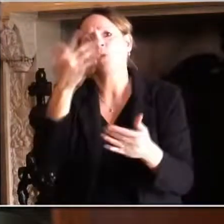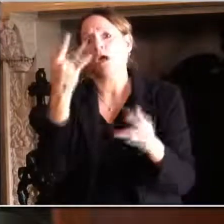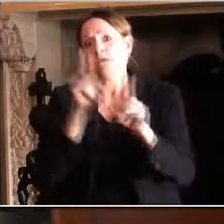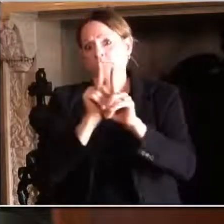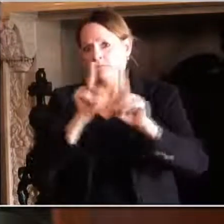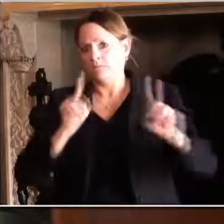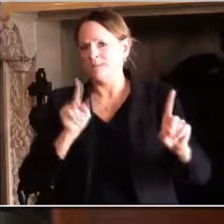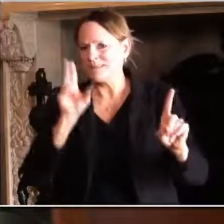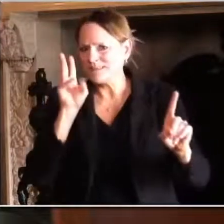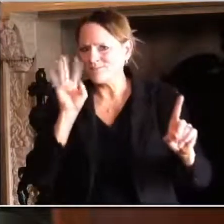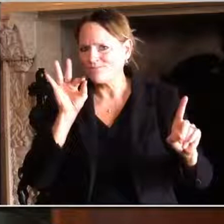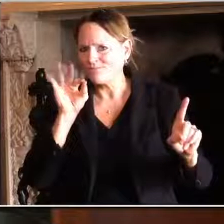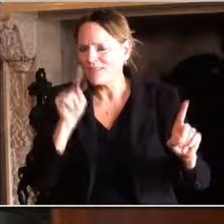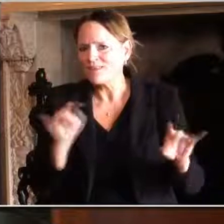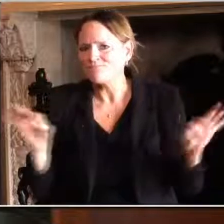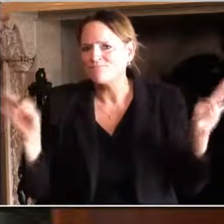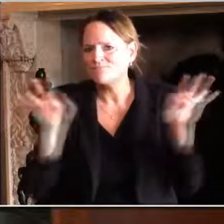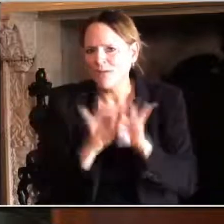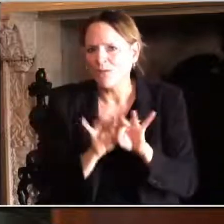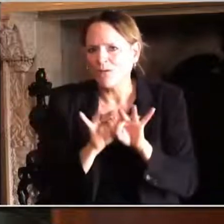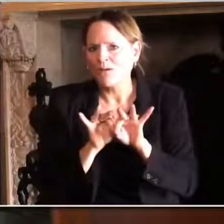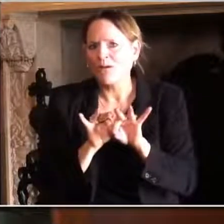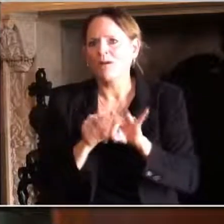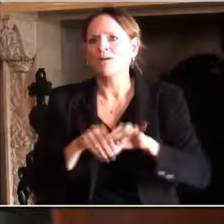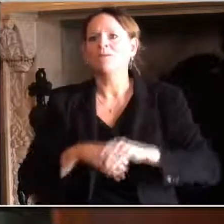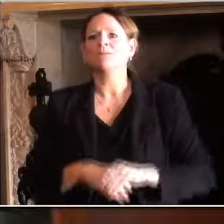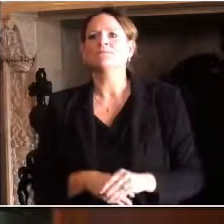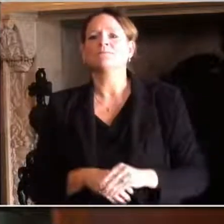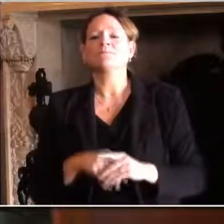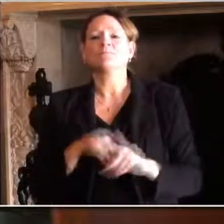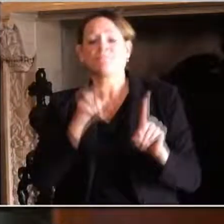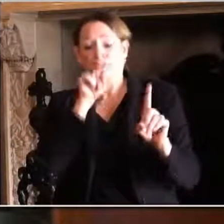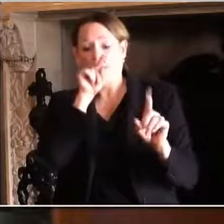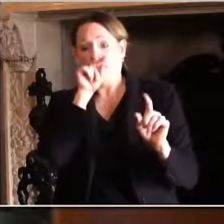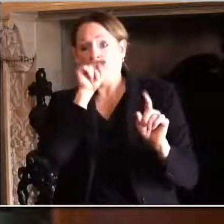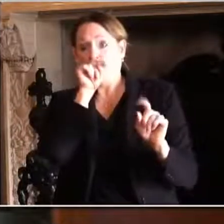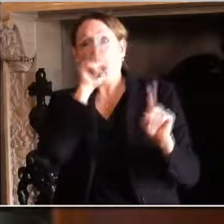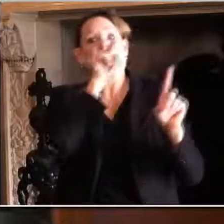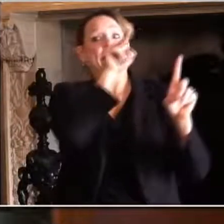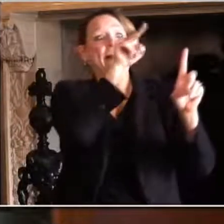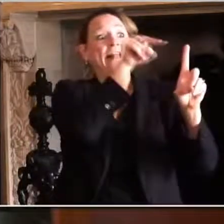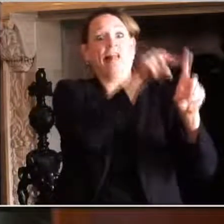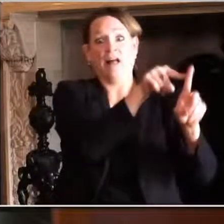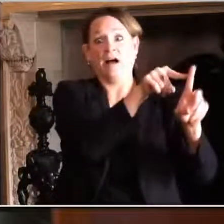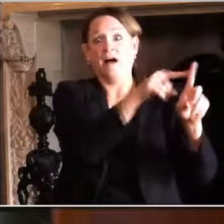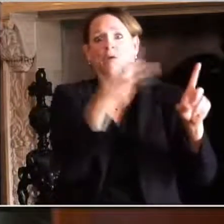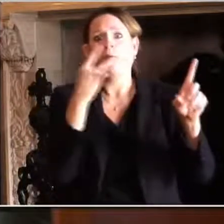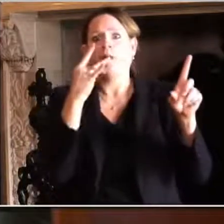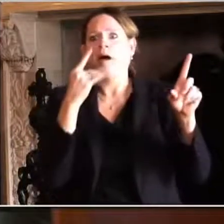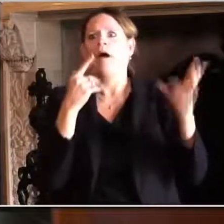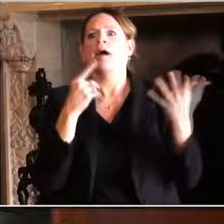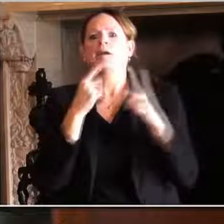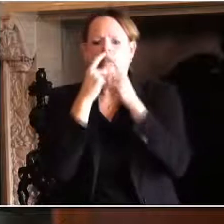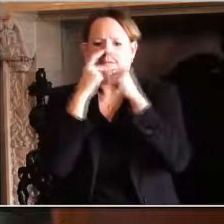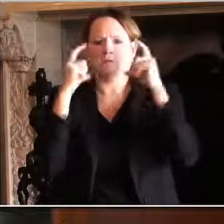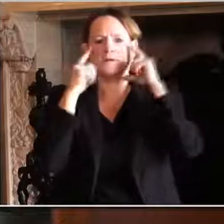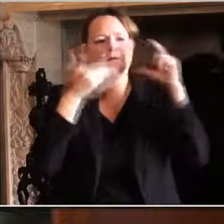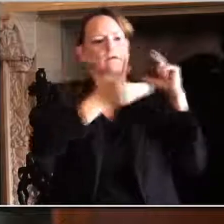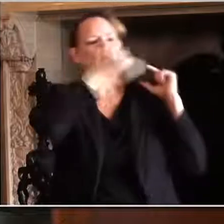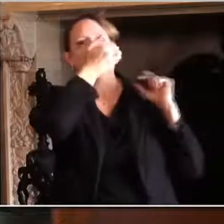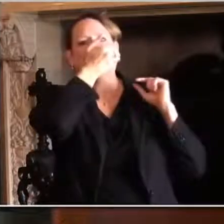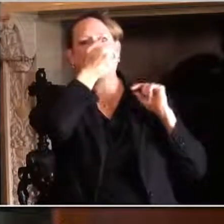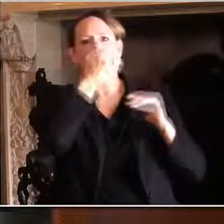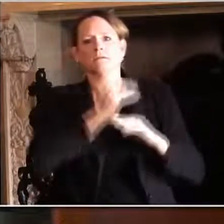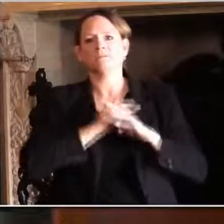apart from each other. These droplets are also why face coverings and masks are so important. They